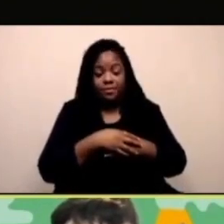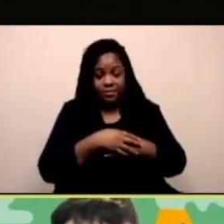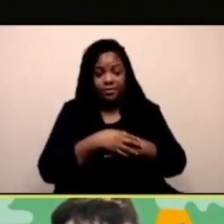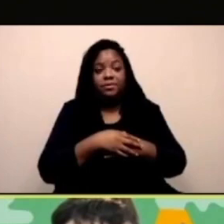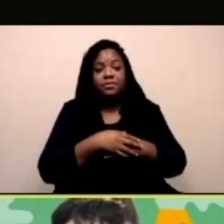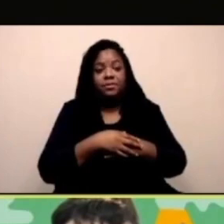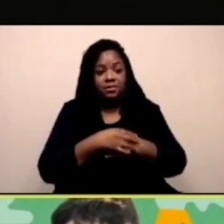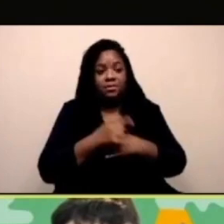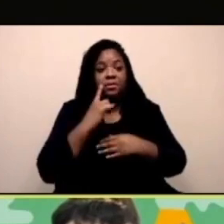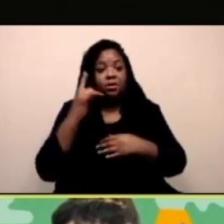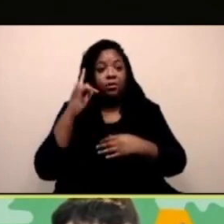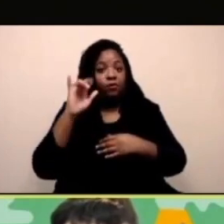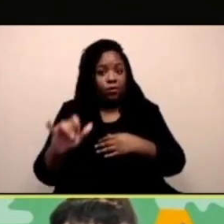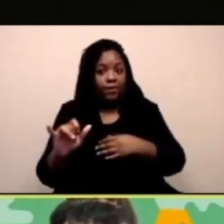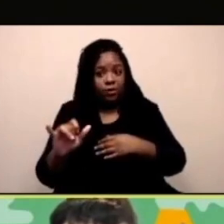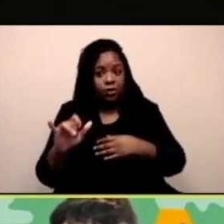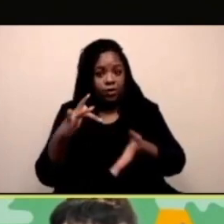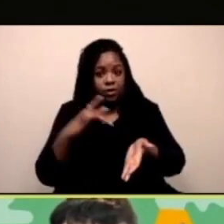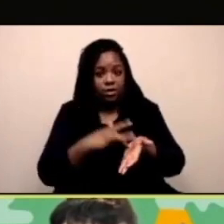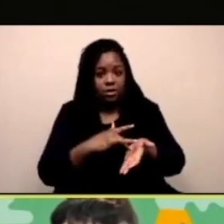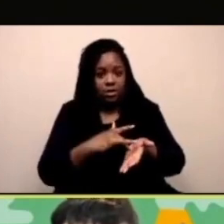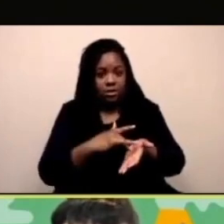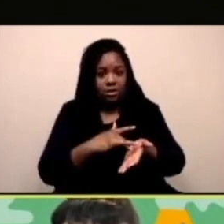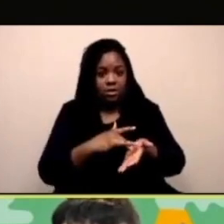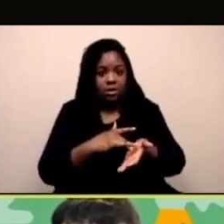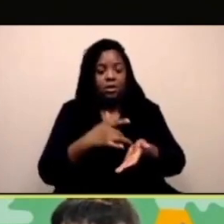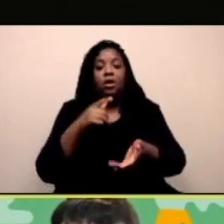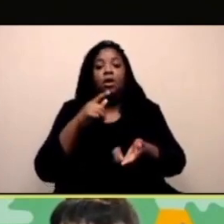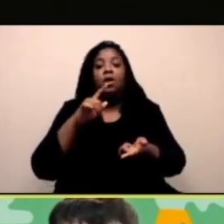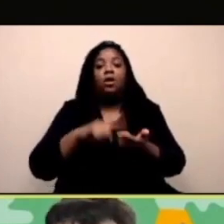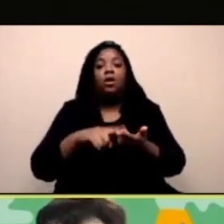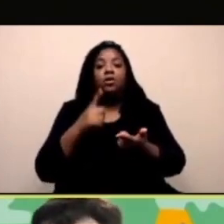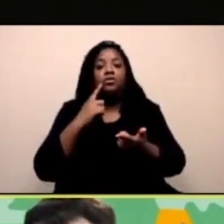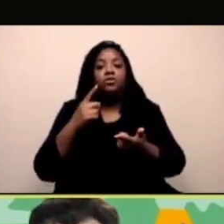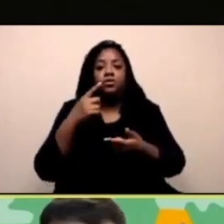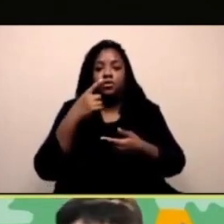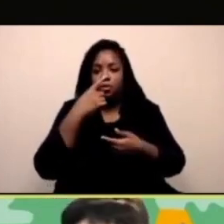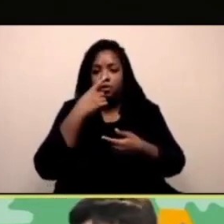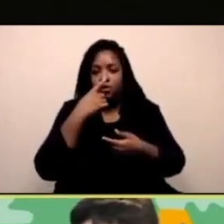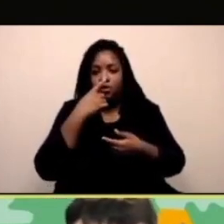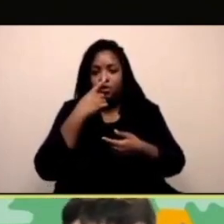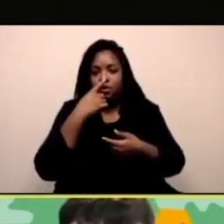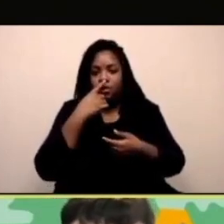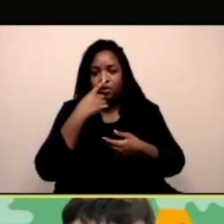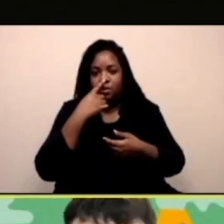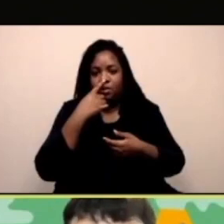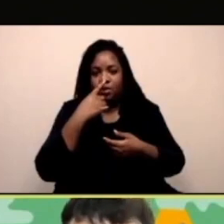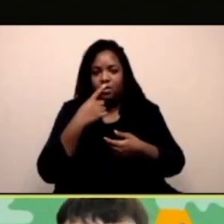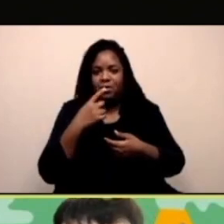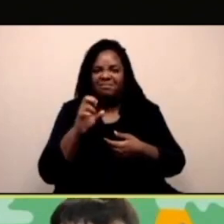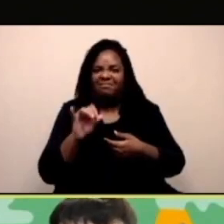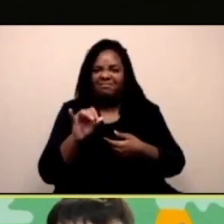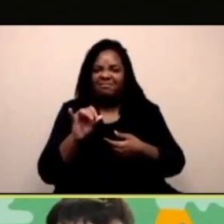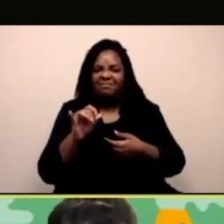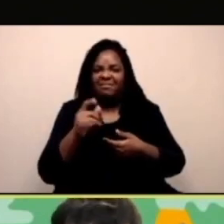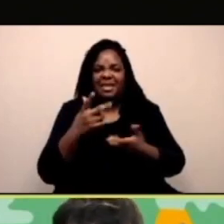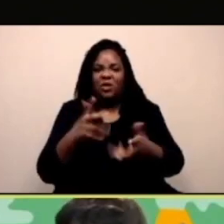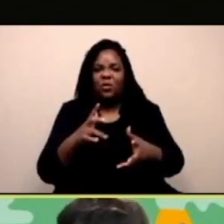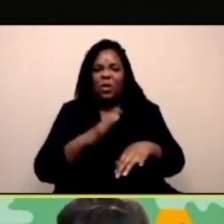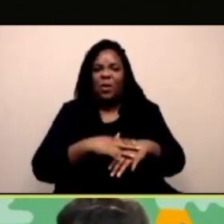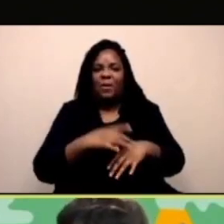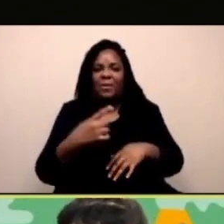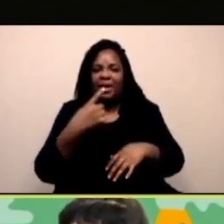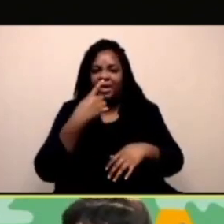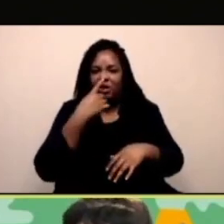we'll do forever, go to nose, and then click to run that. Now, I don't want them to stick to my nose, but I